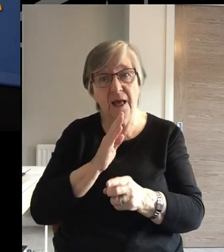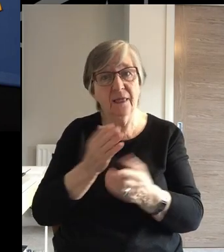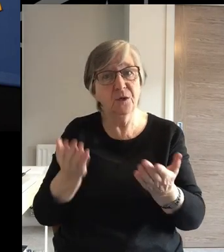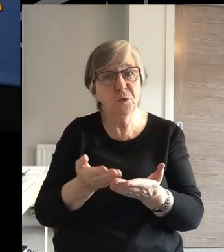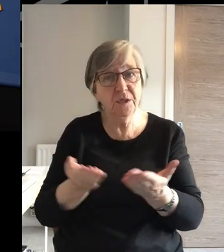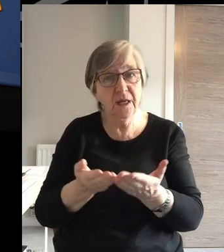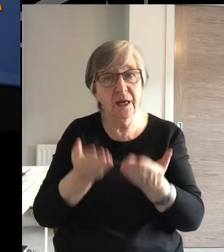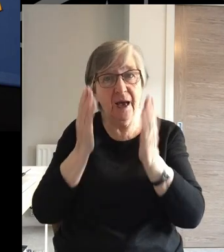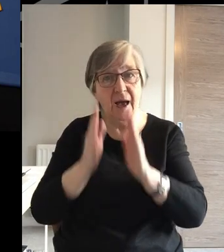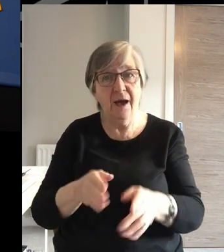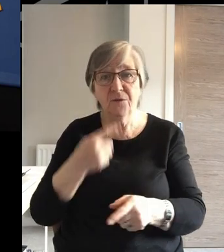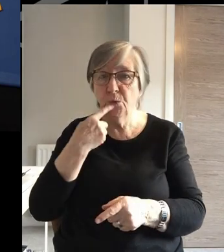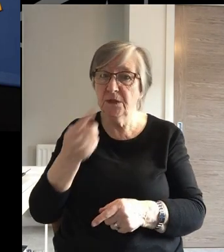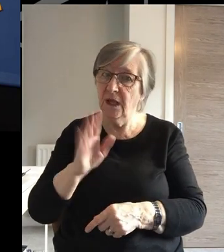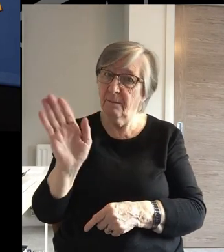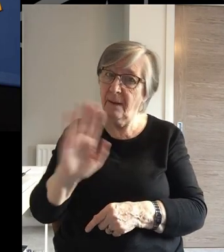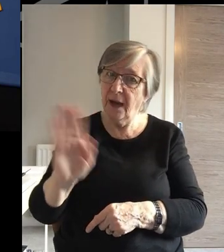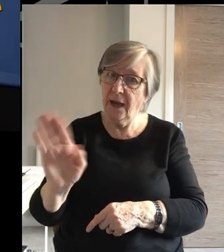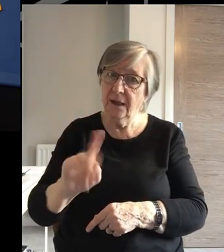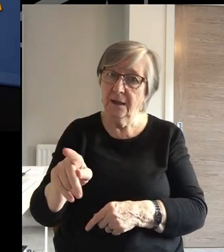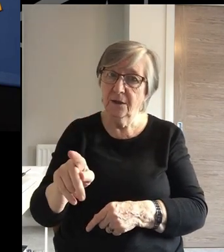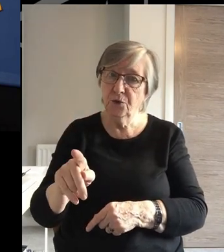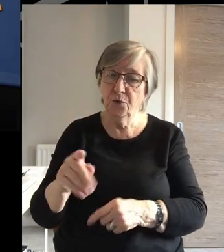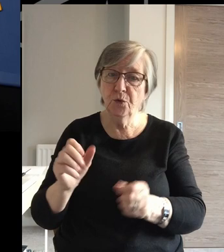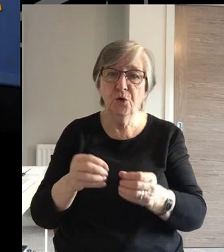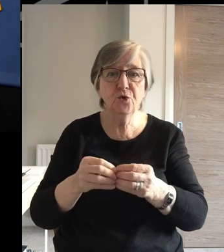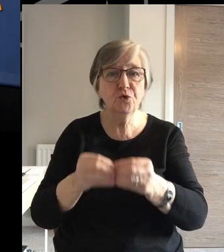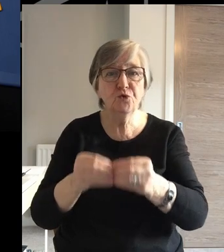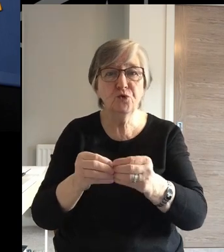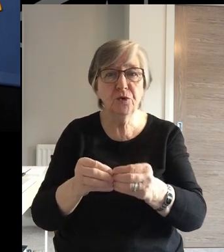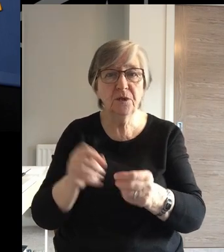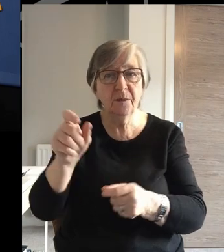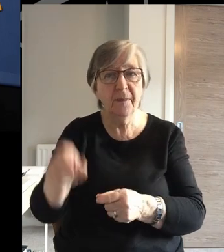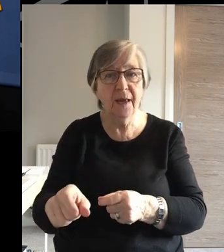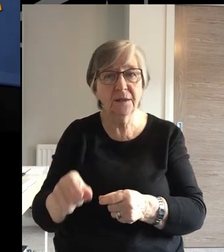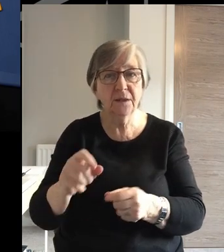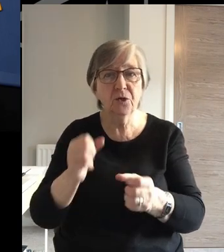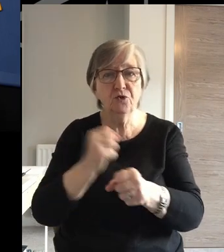Sunday we have to say goodbye to our student placement, George Snedden.